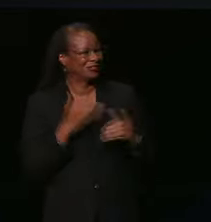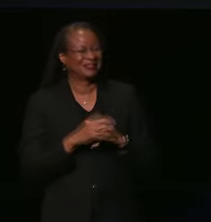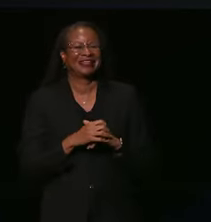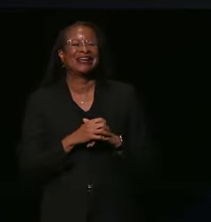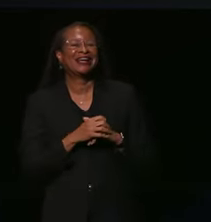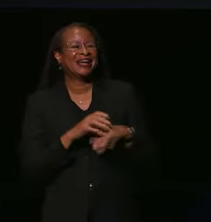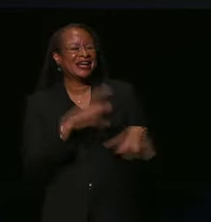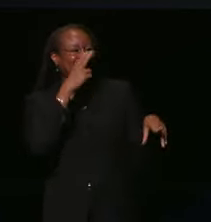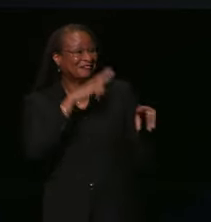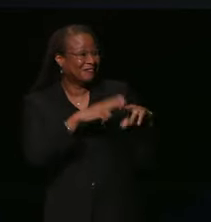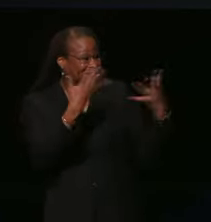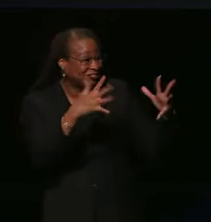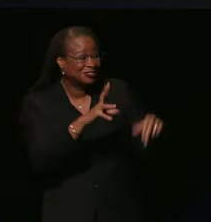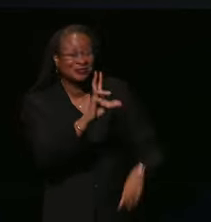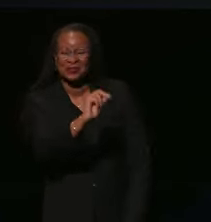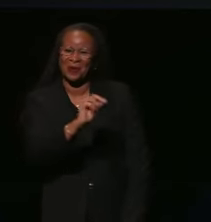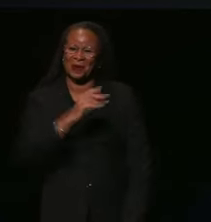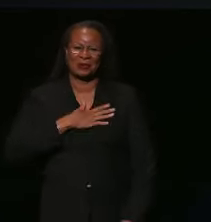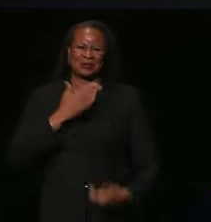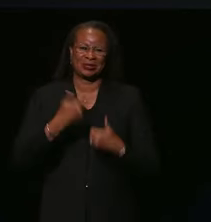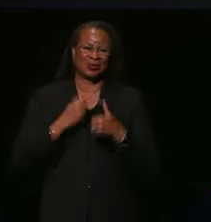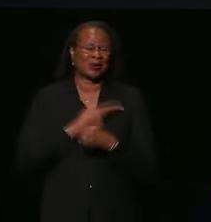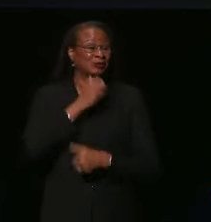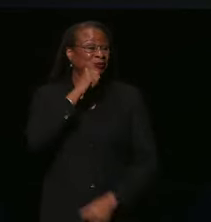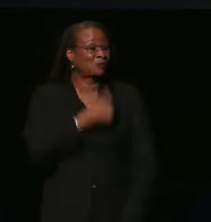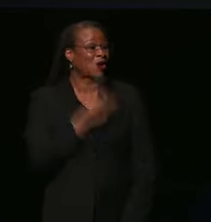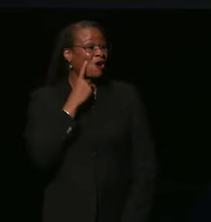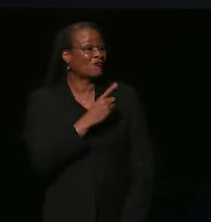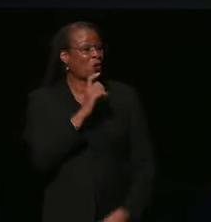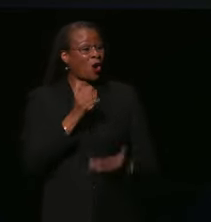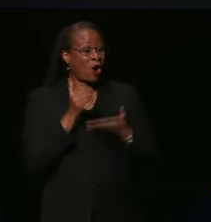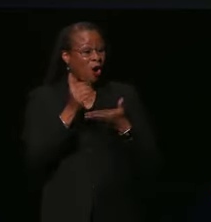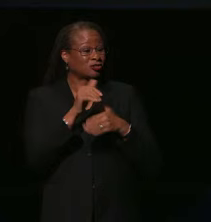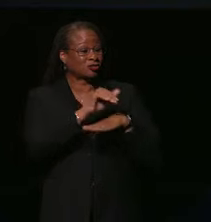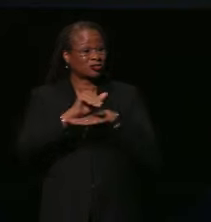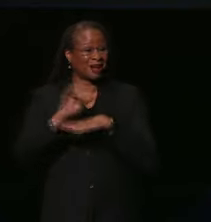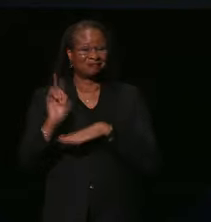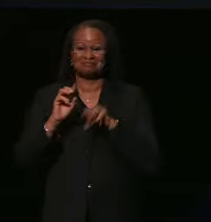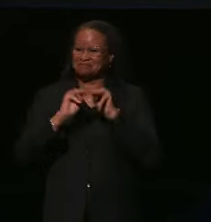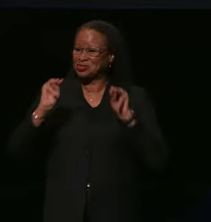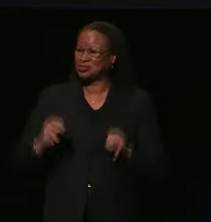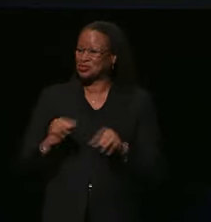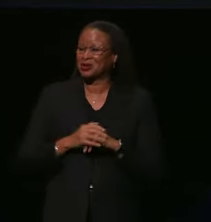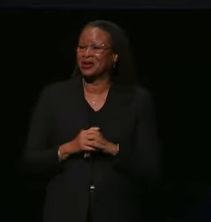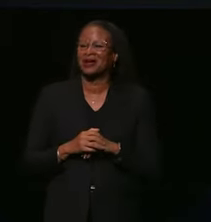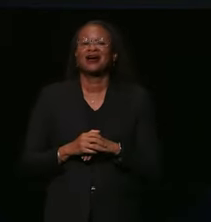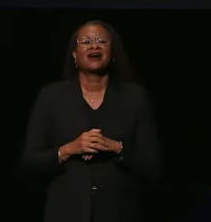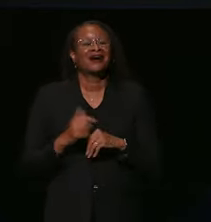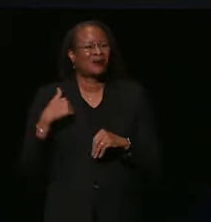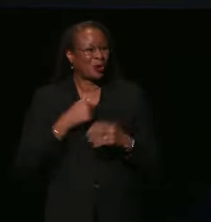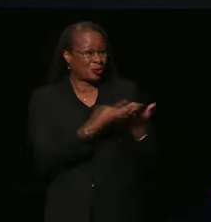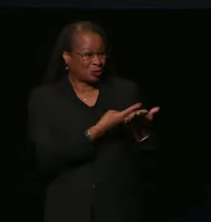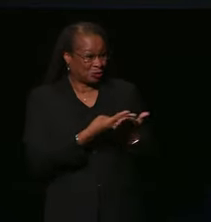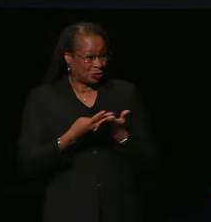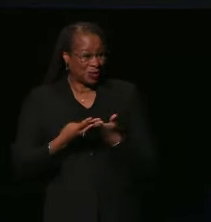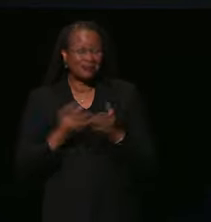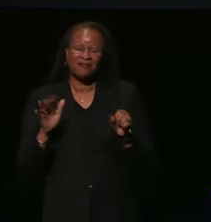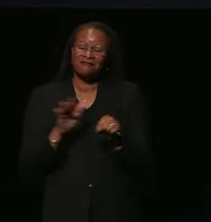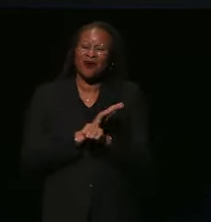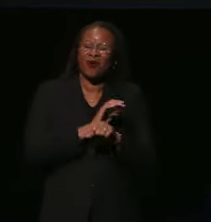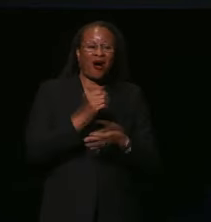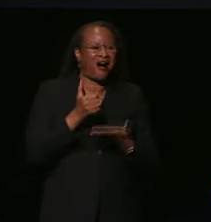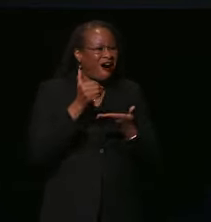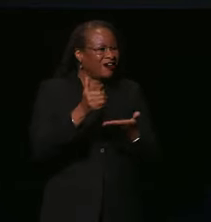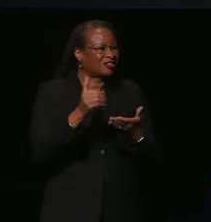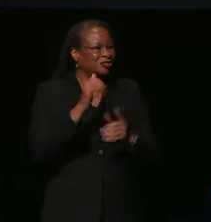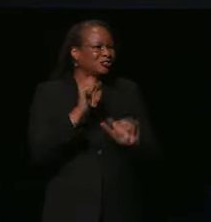But the fun is not over. Please join us tomorrow for Oscars Night at the Museum, where we will be screening the ceremony right